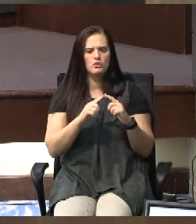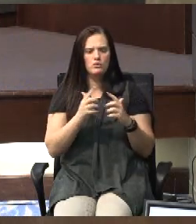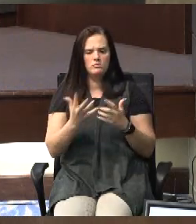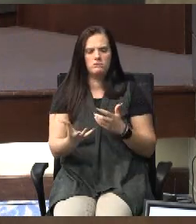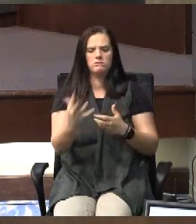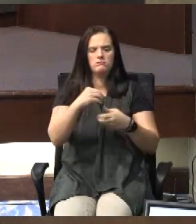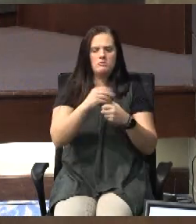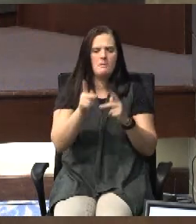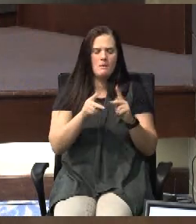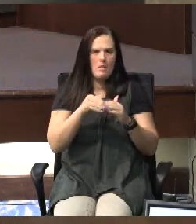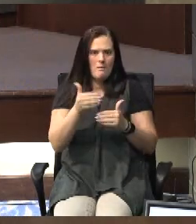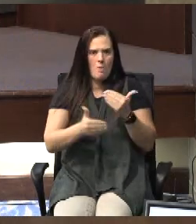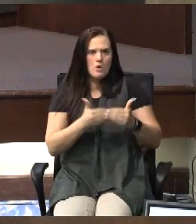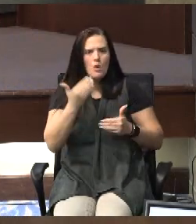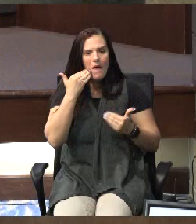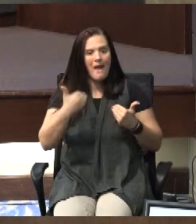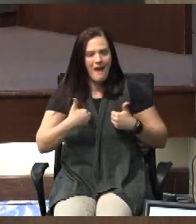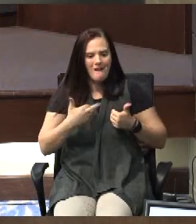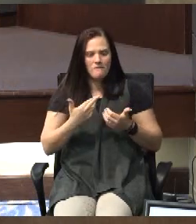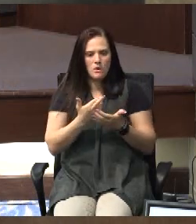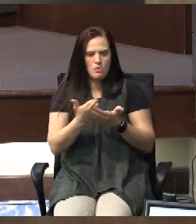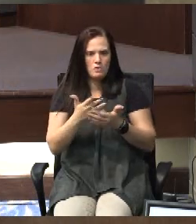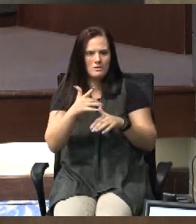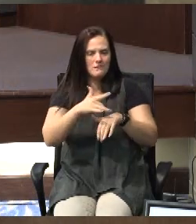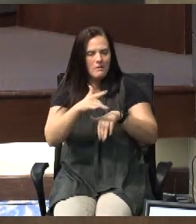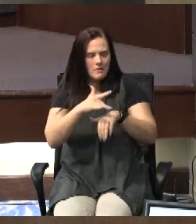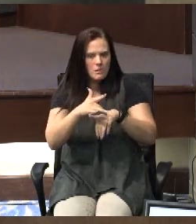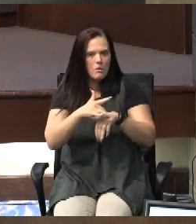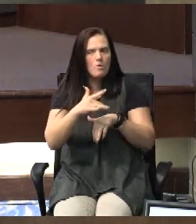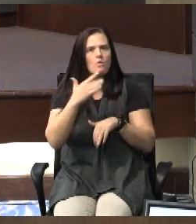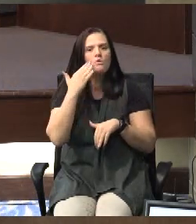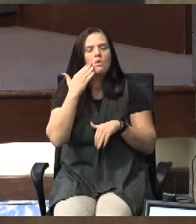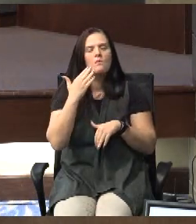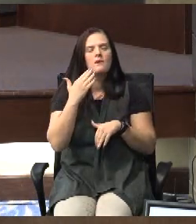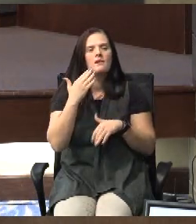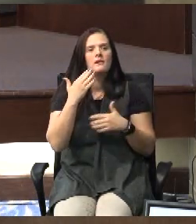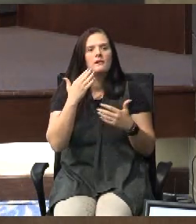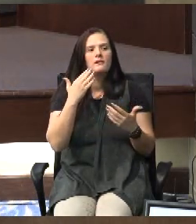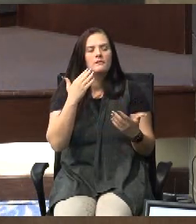the process, knowing that there's resources available and knowing that,